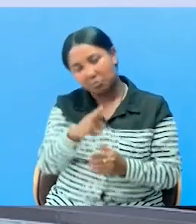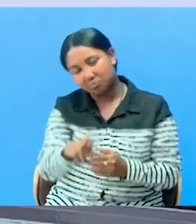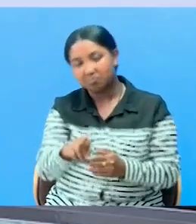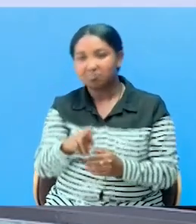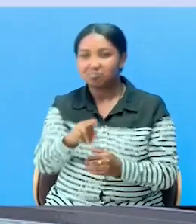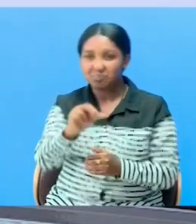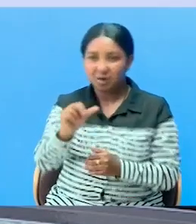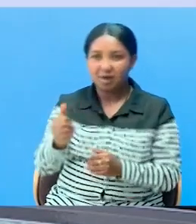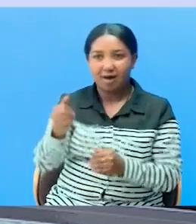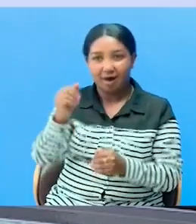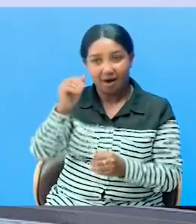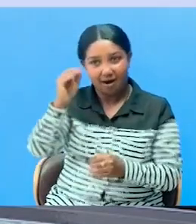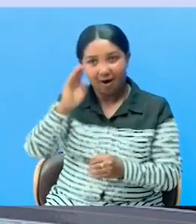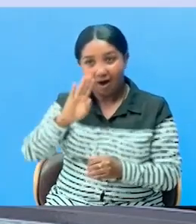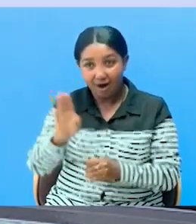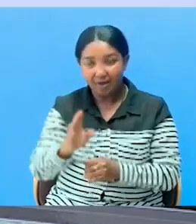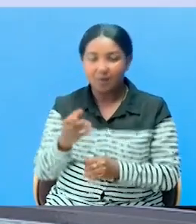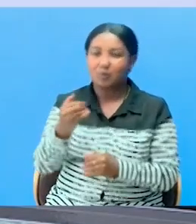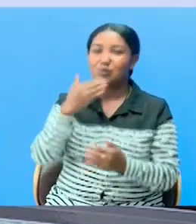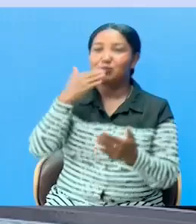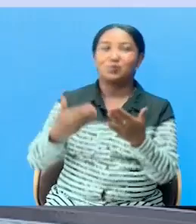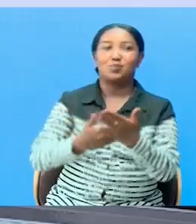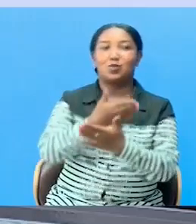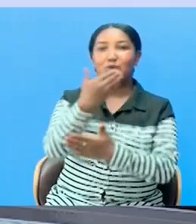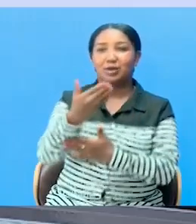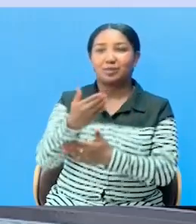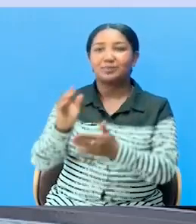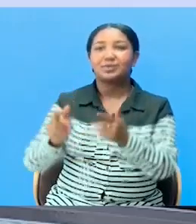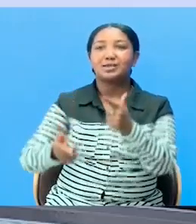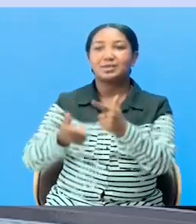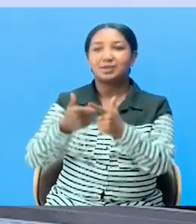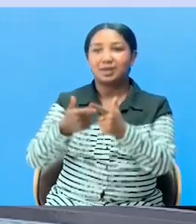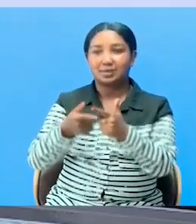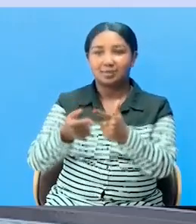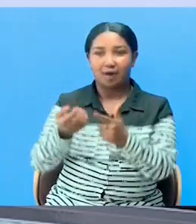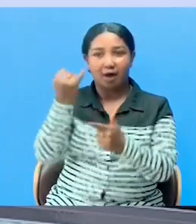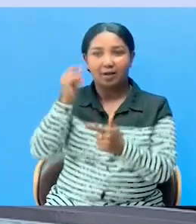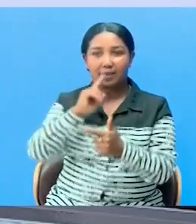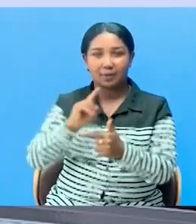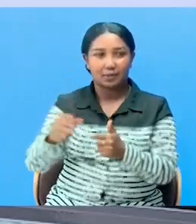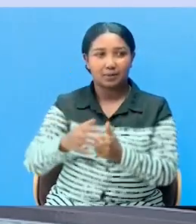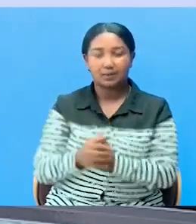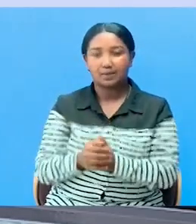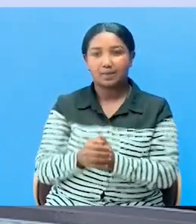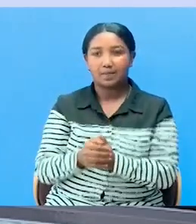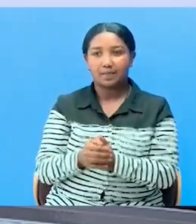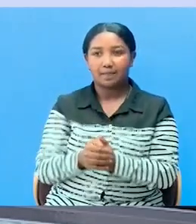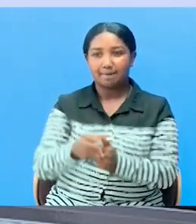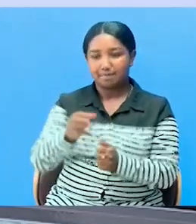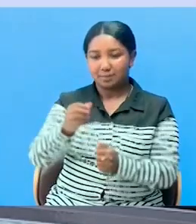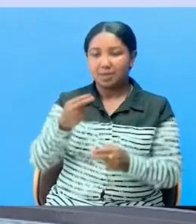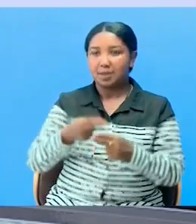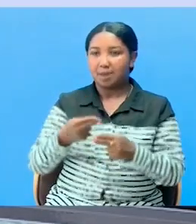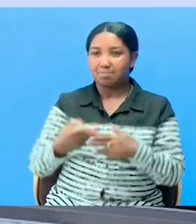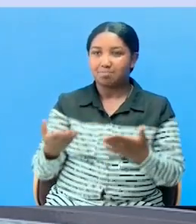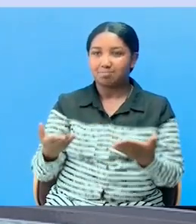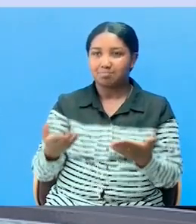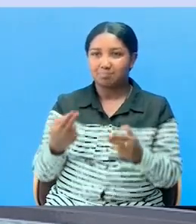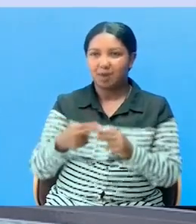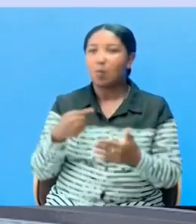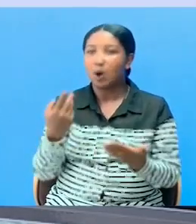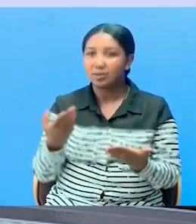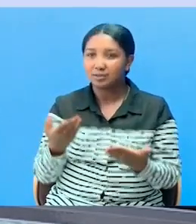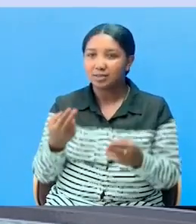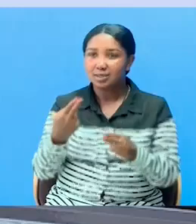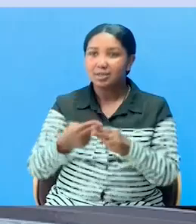or hi or good morning. The second idea is that I am Abdi. Name.